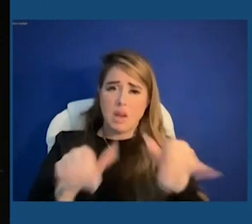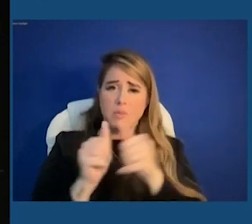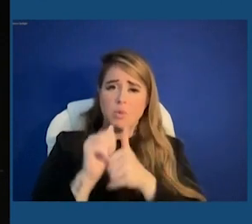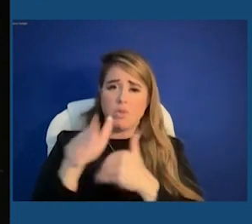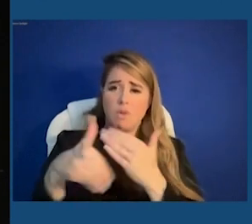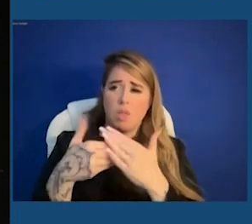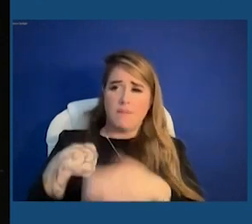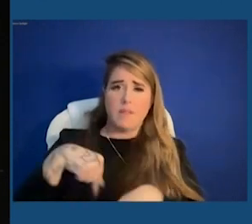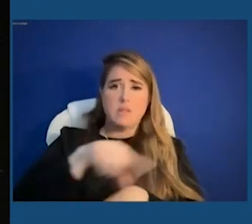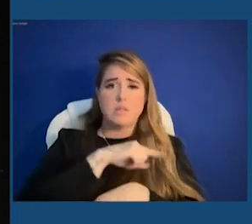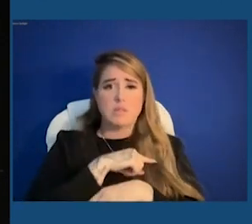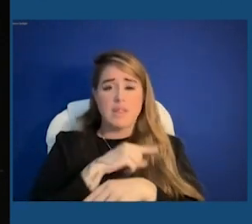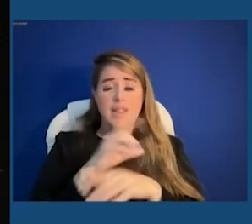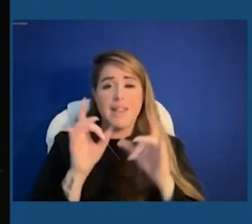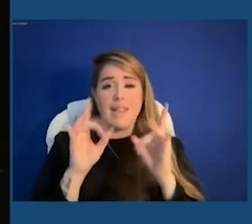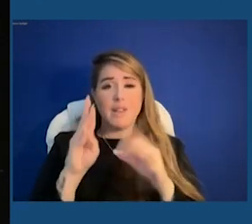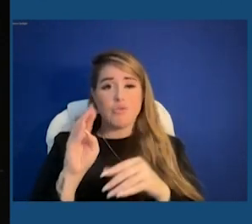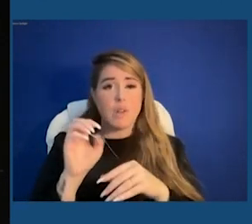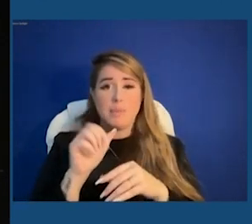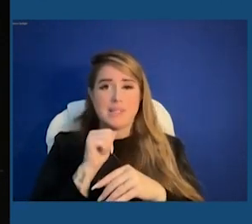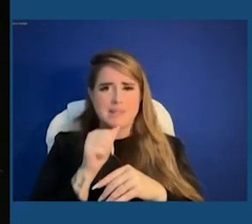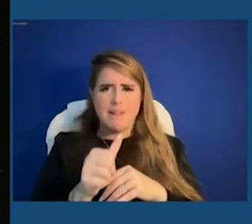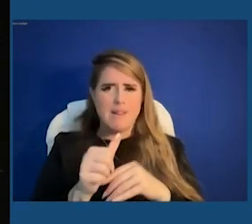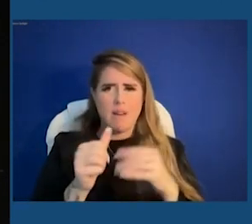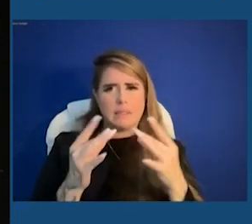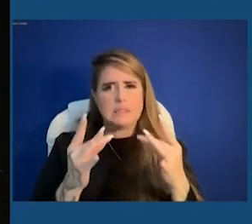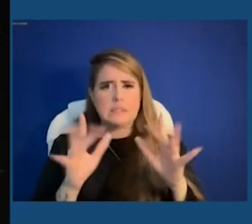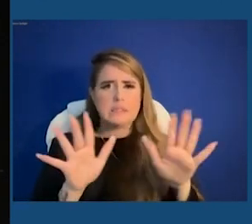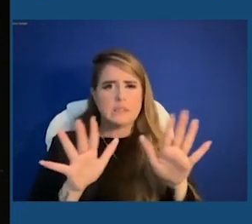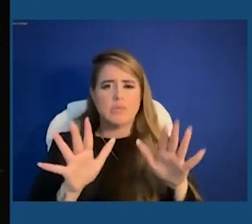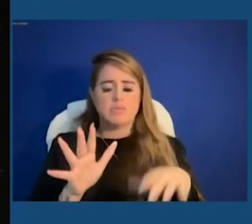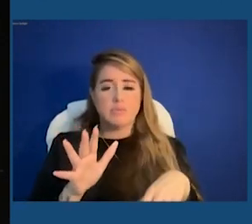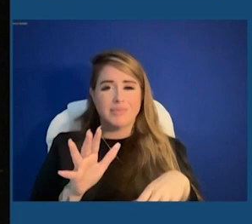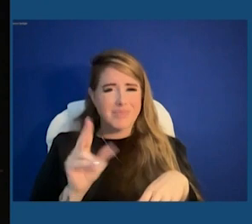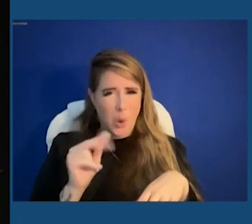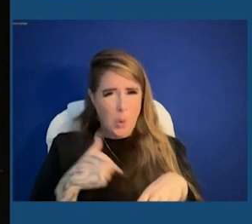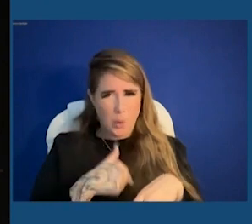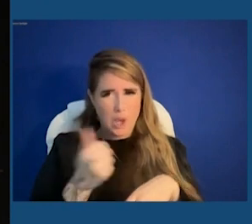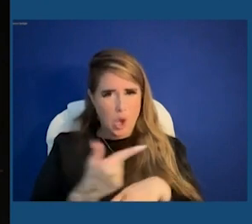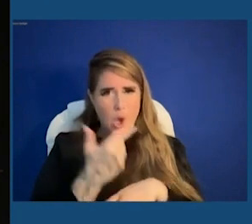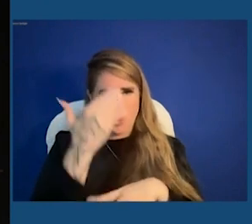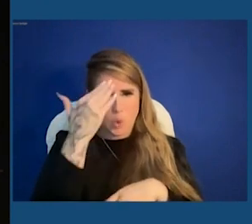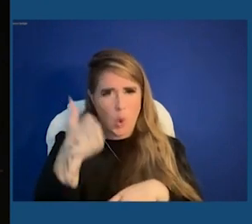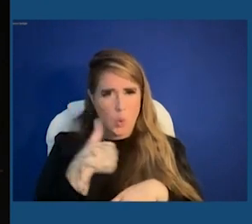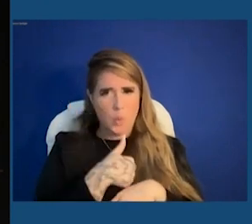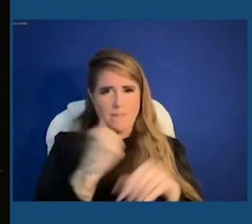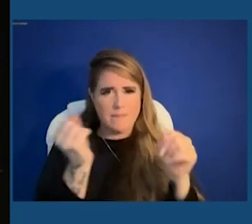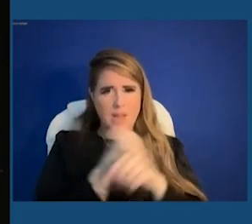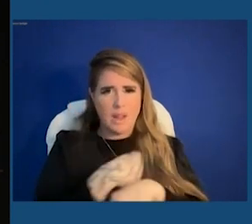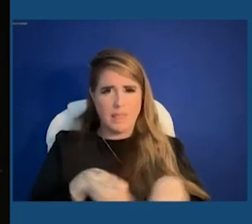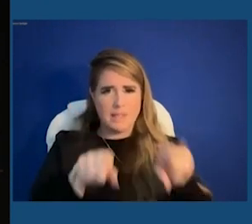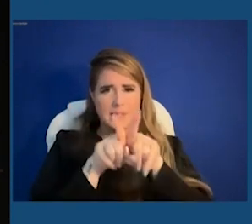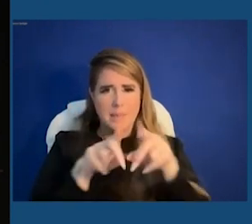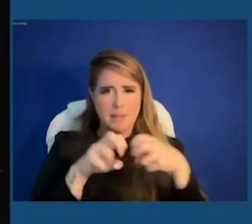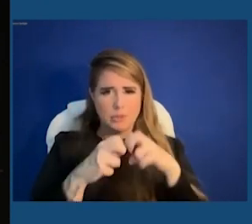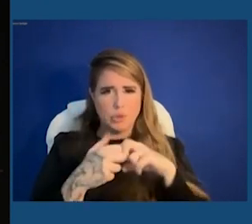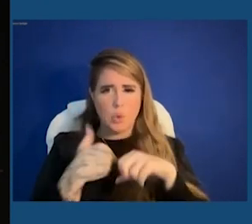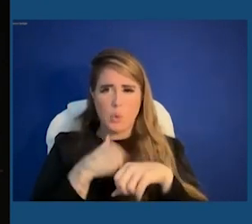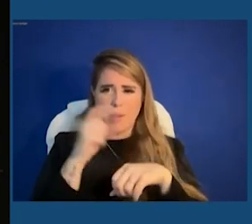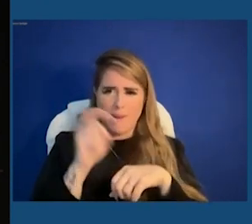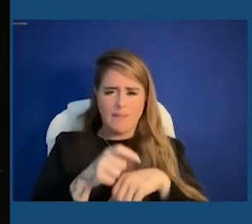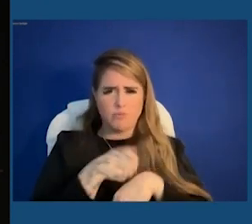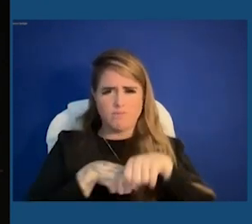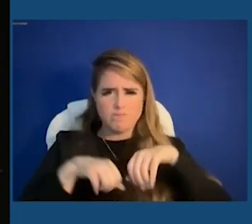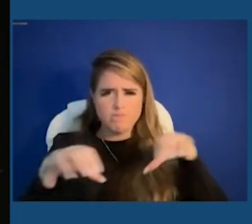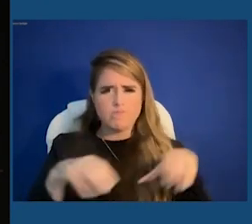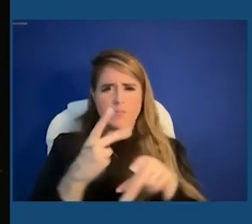hate crimes are not controversial, right? We're all in a situation where we're here to be able to fight and combat these issues and figure out response and